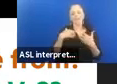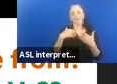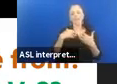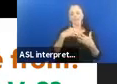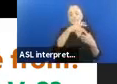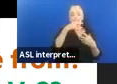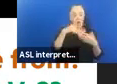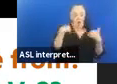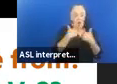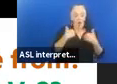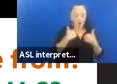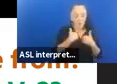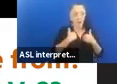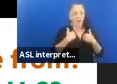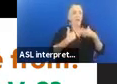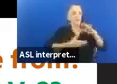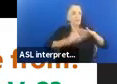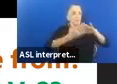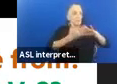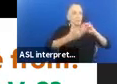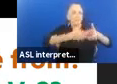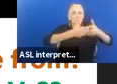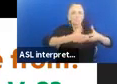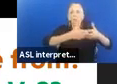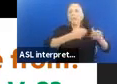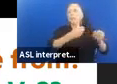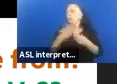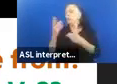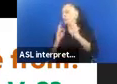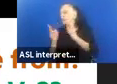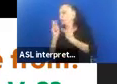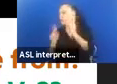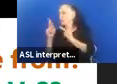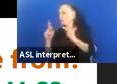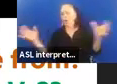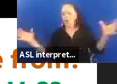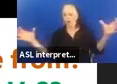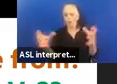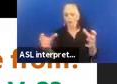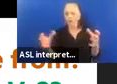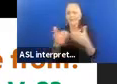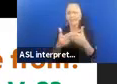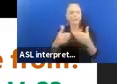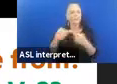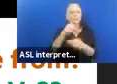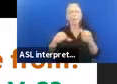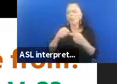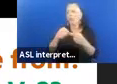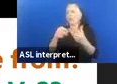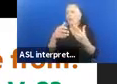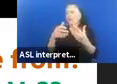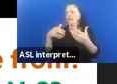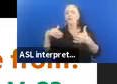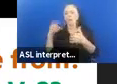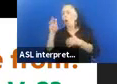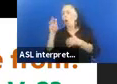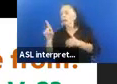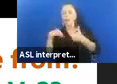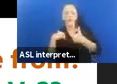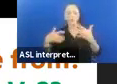animal operations and human communities in closer proximity to non-domesticated species causes